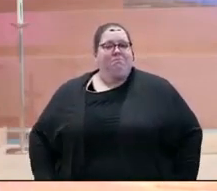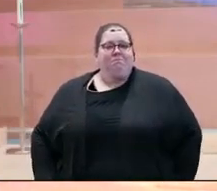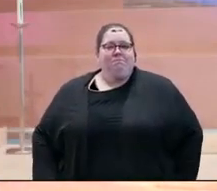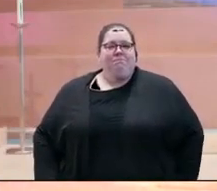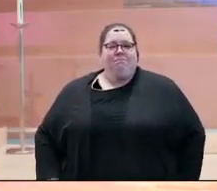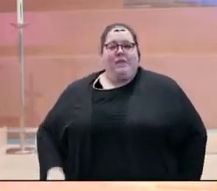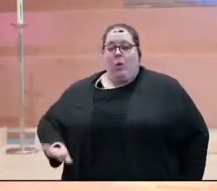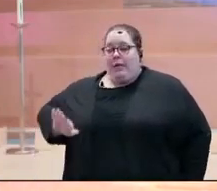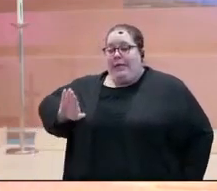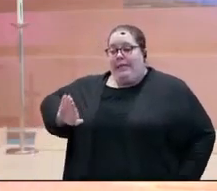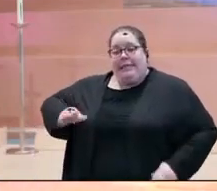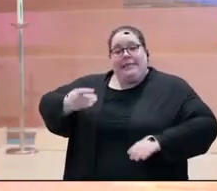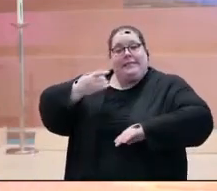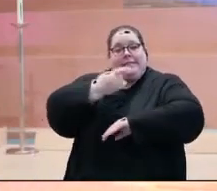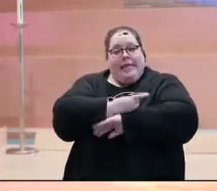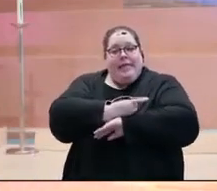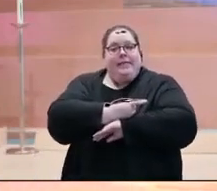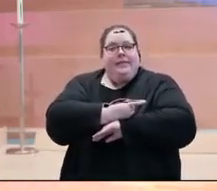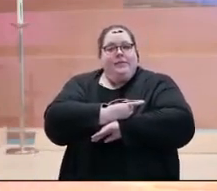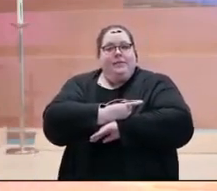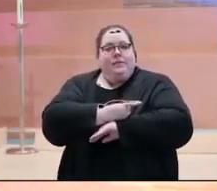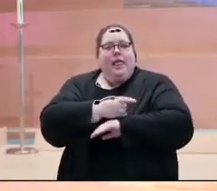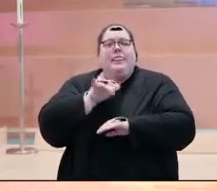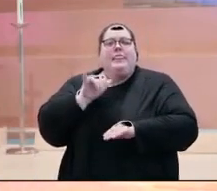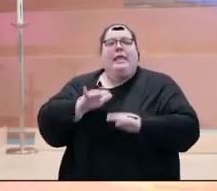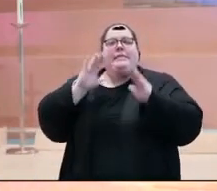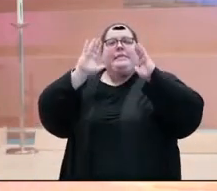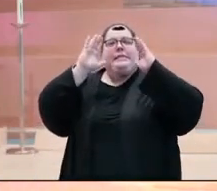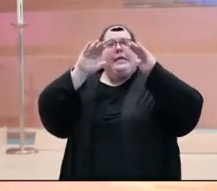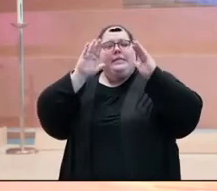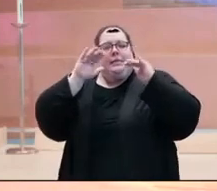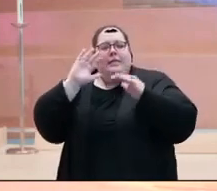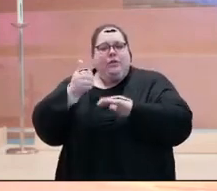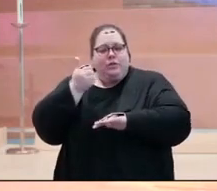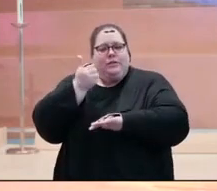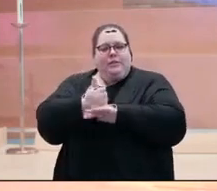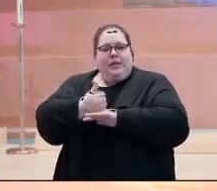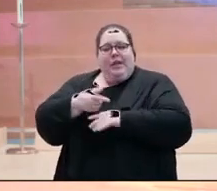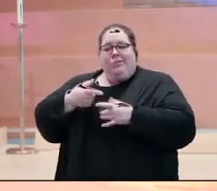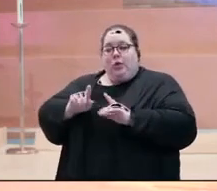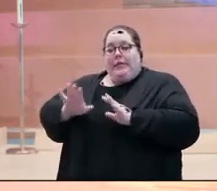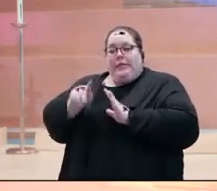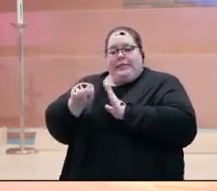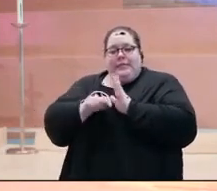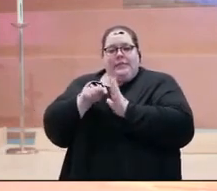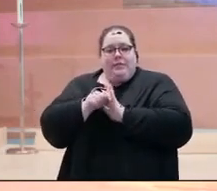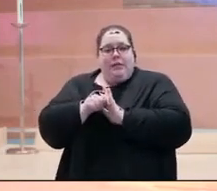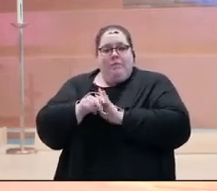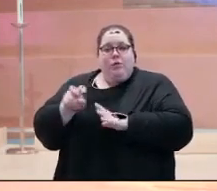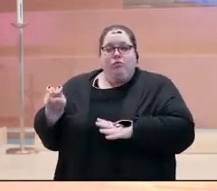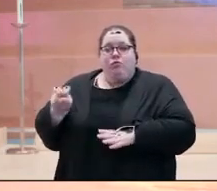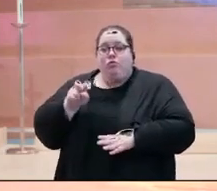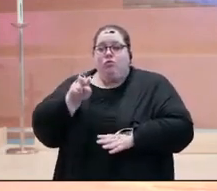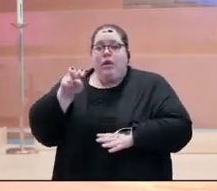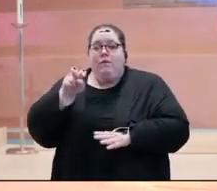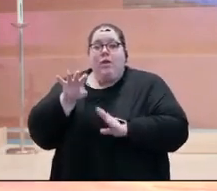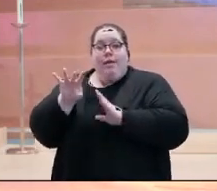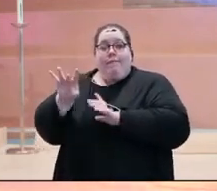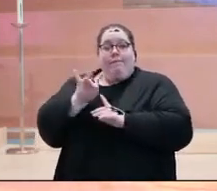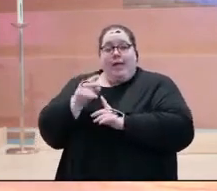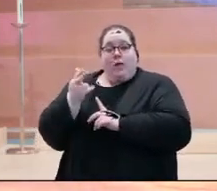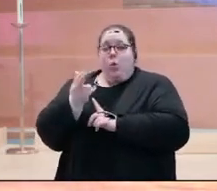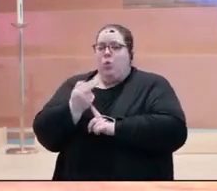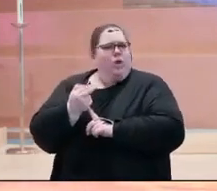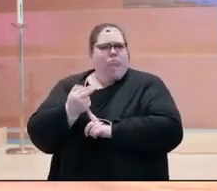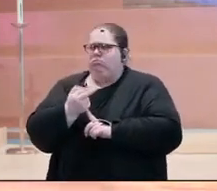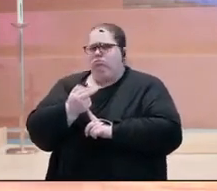But in Abraham's day, this would have been the expectation. In Abraham's time, this was how you traveled. You didn't go and find hotels.